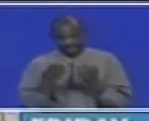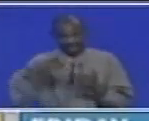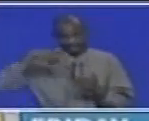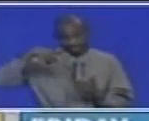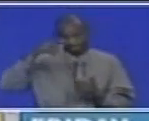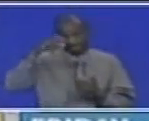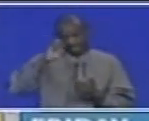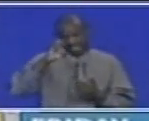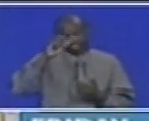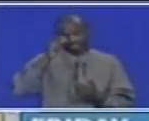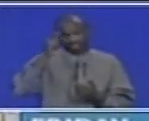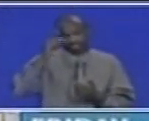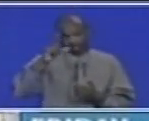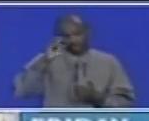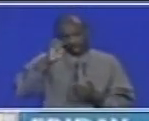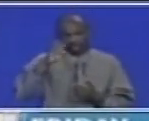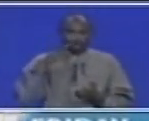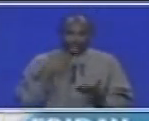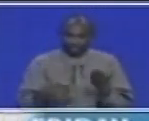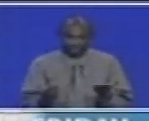mortar, pestle or pestle?